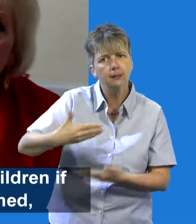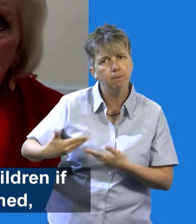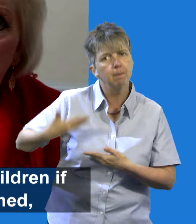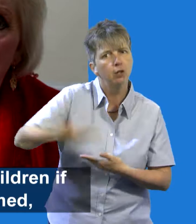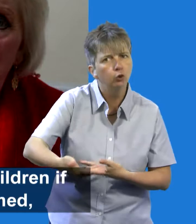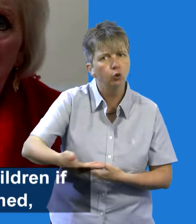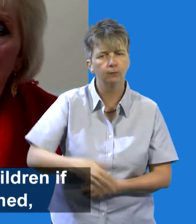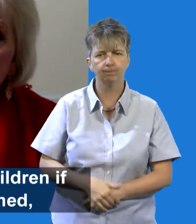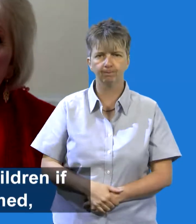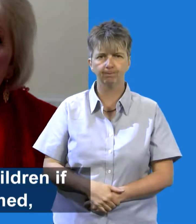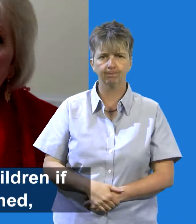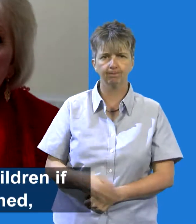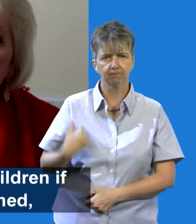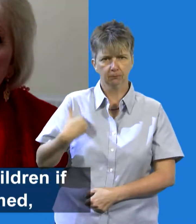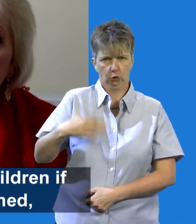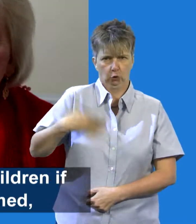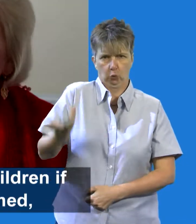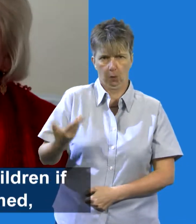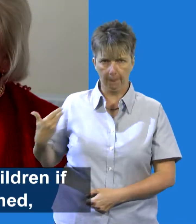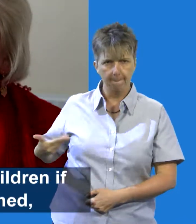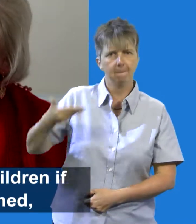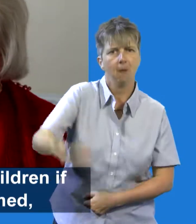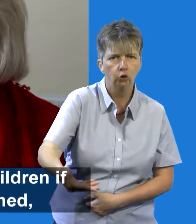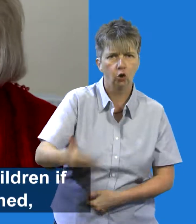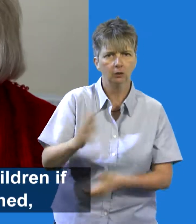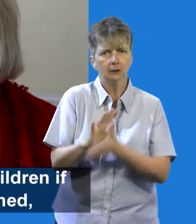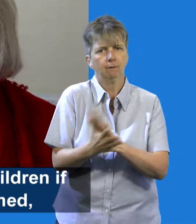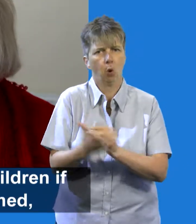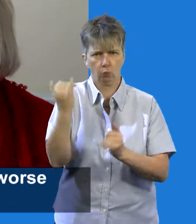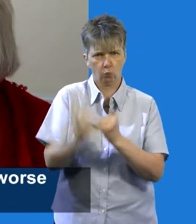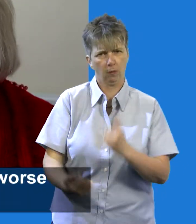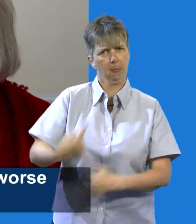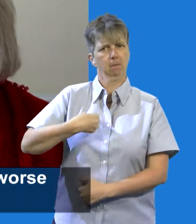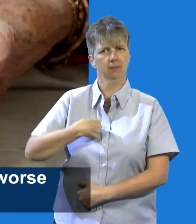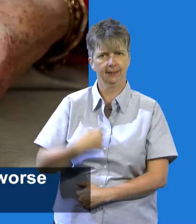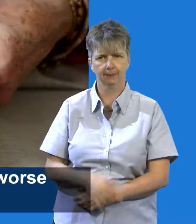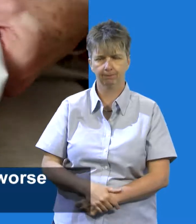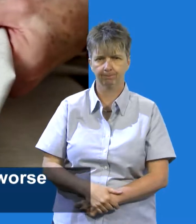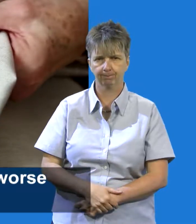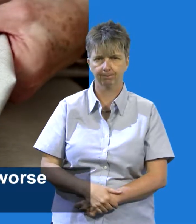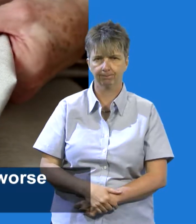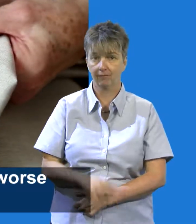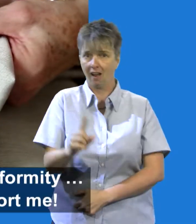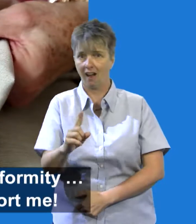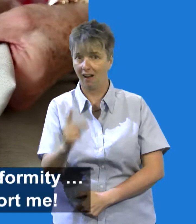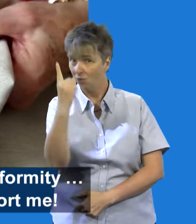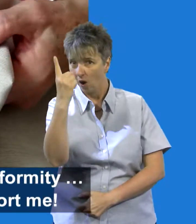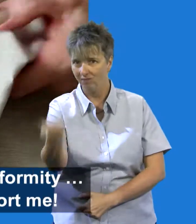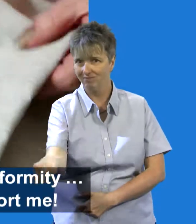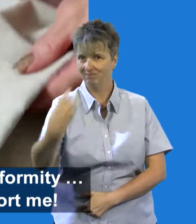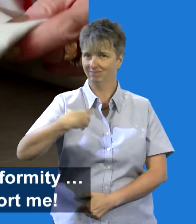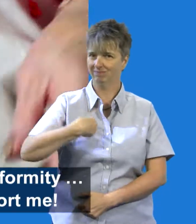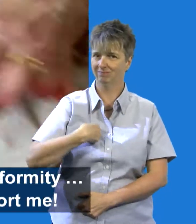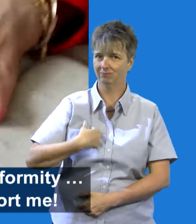have children and if they were going to be deformed, because they could have been worse than I was. Well, one, it